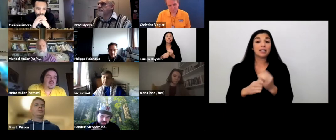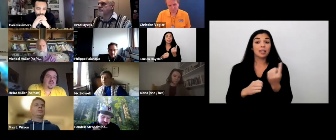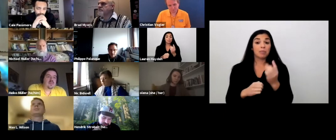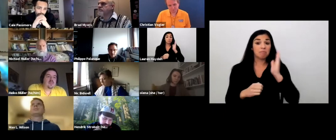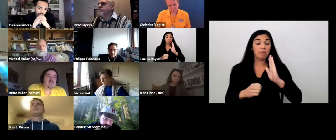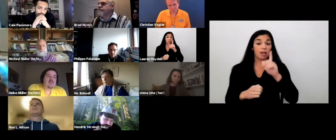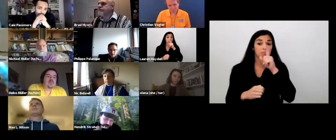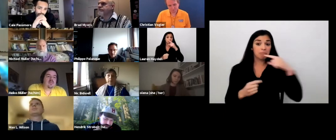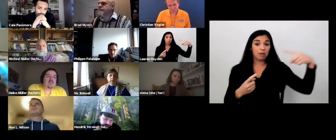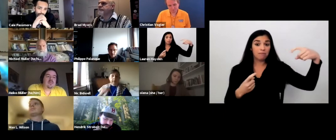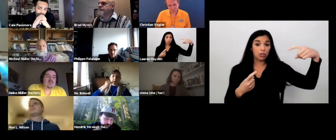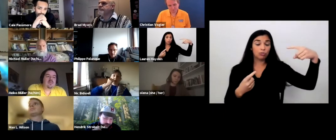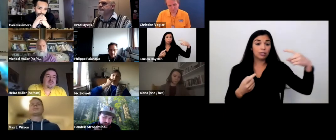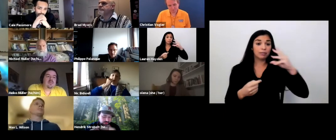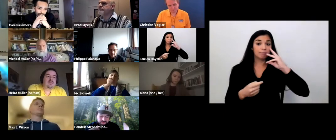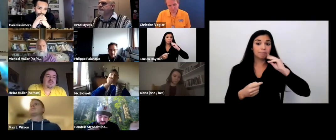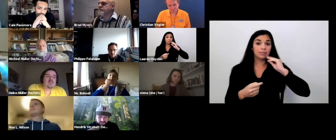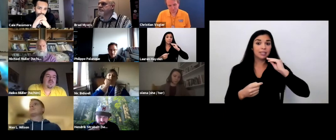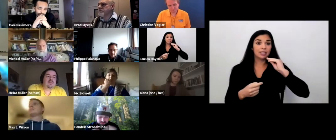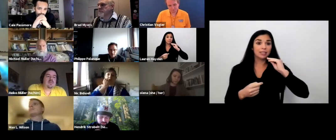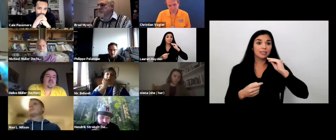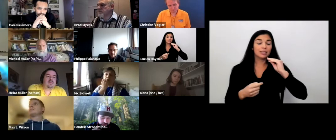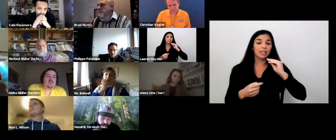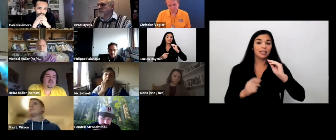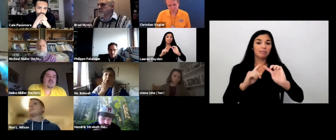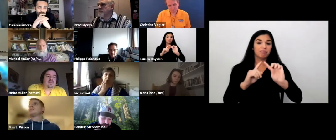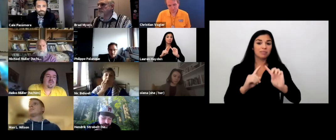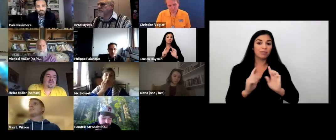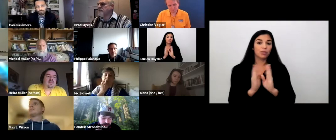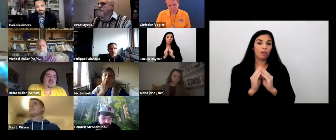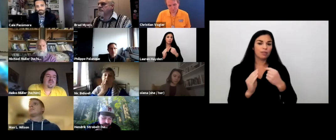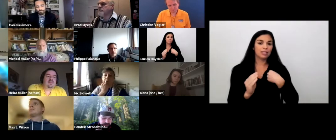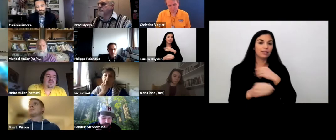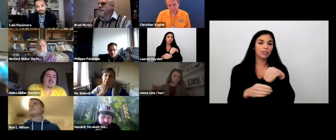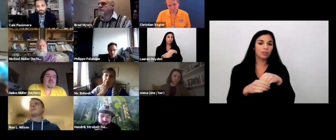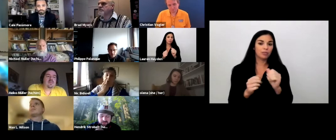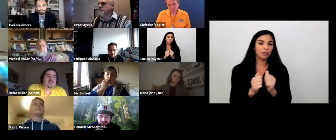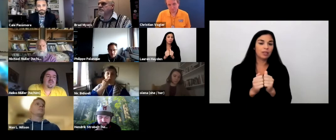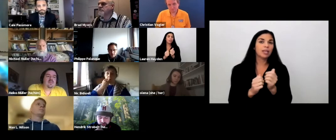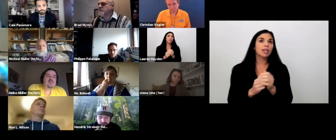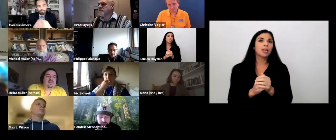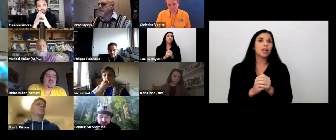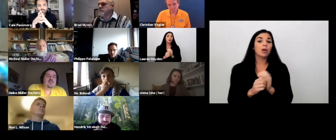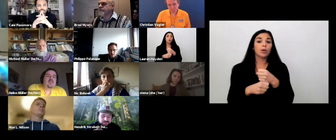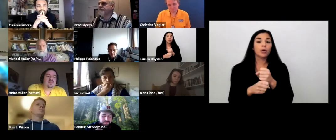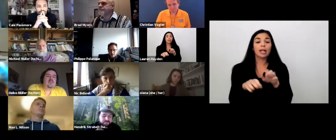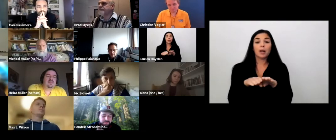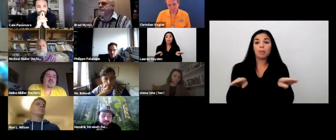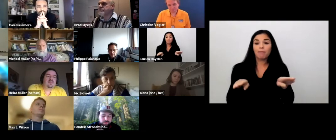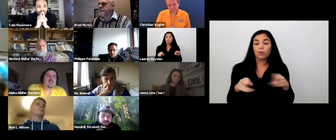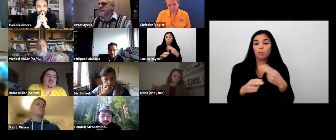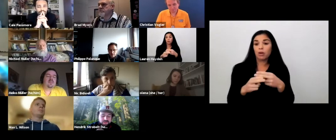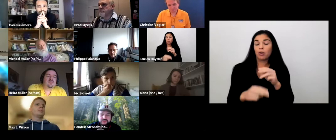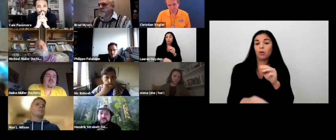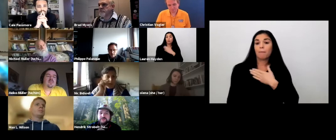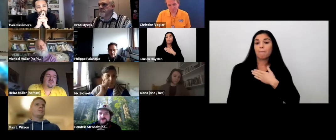at some machine learning conferences where I was involved with. We created a little platform called My Mentor,